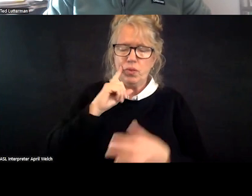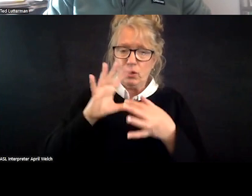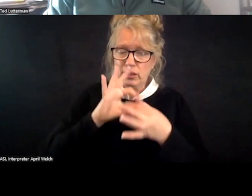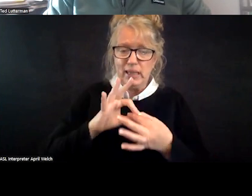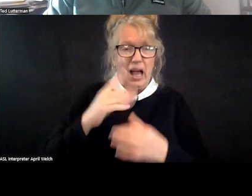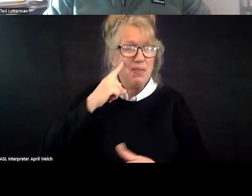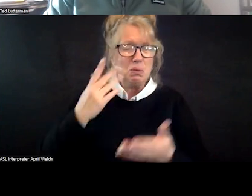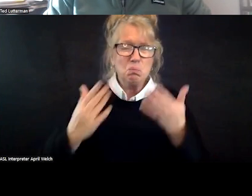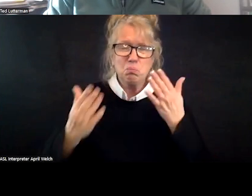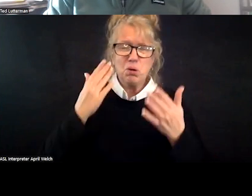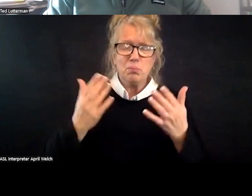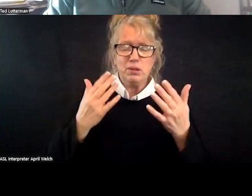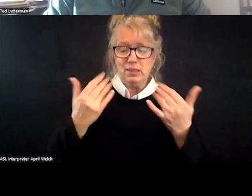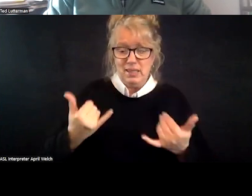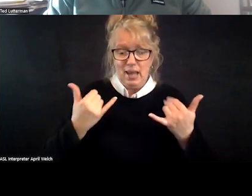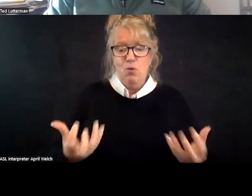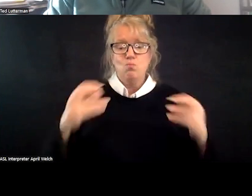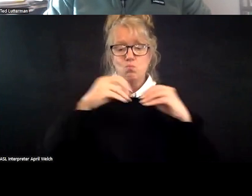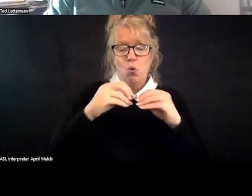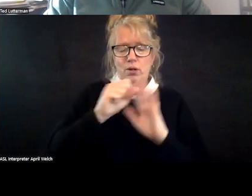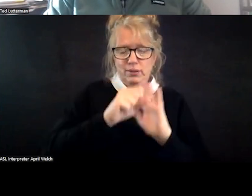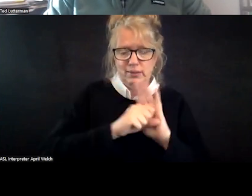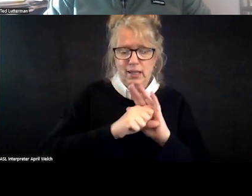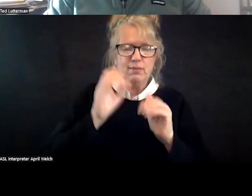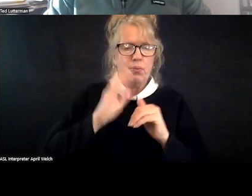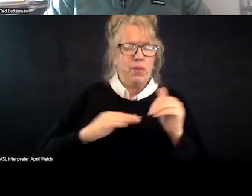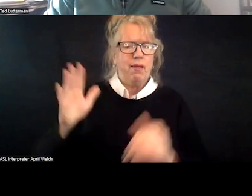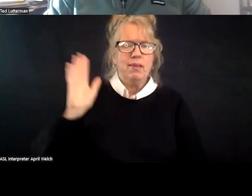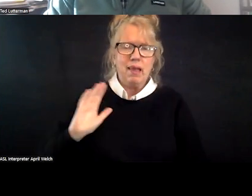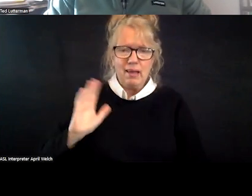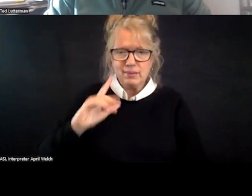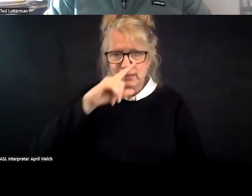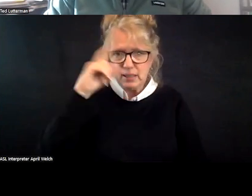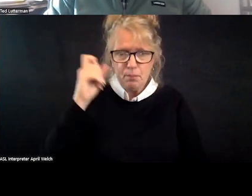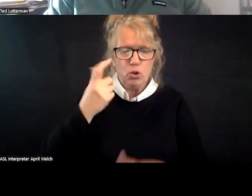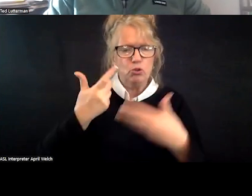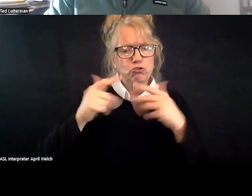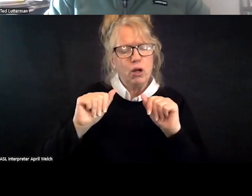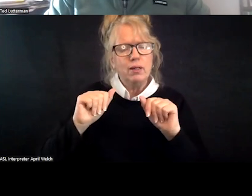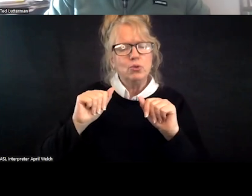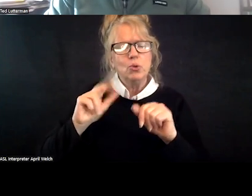think there are probably more states now than when we collected this last summer. So we'll be trying to update and just sort of